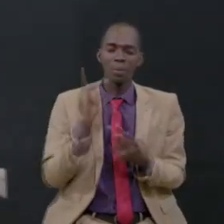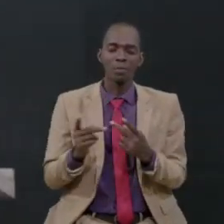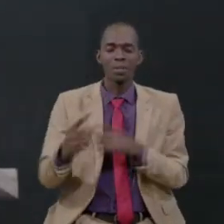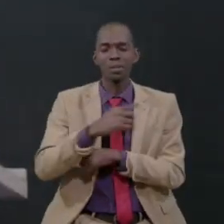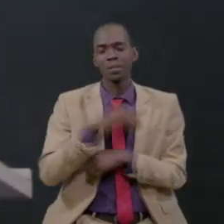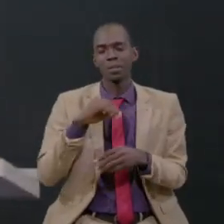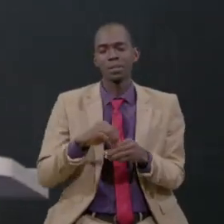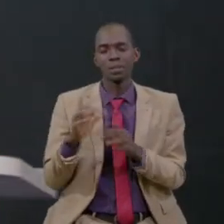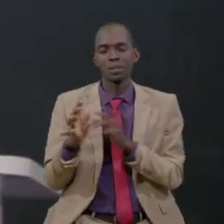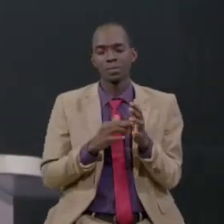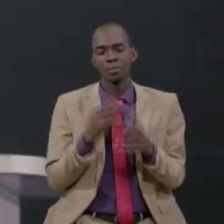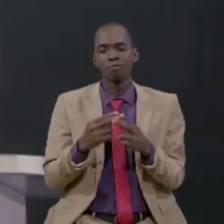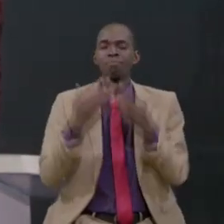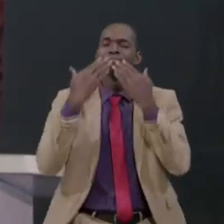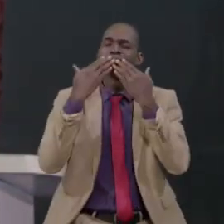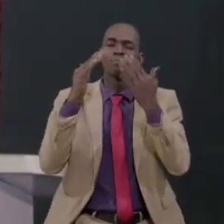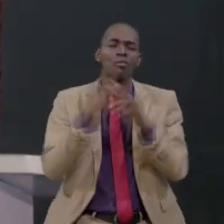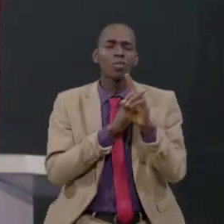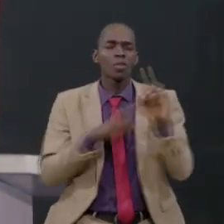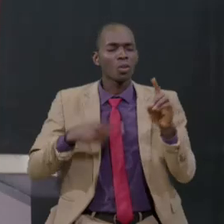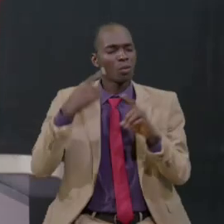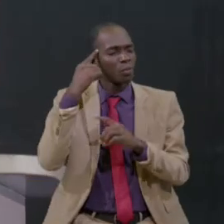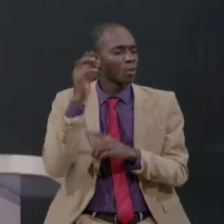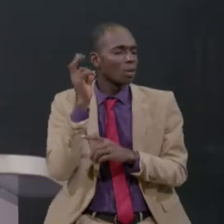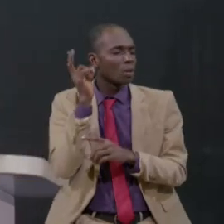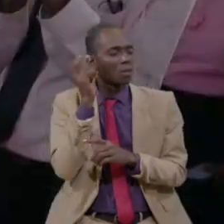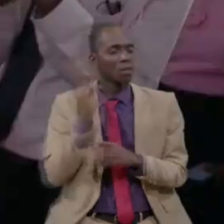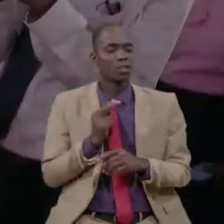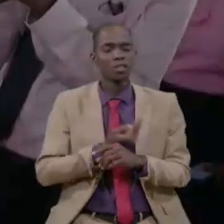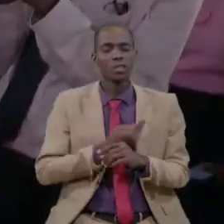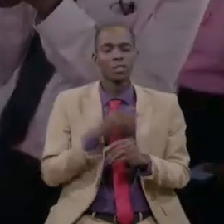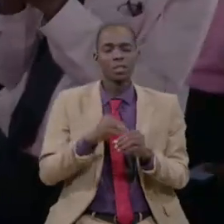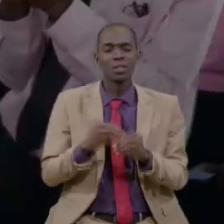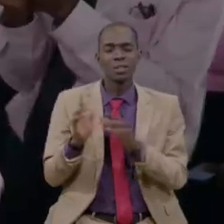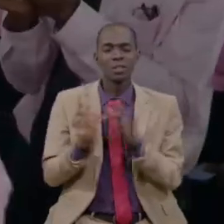the answer. In Jesus' name we pray.